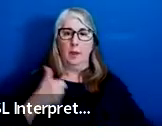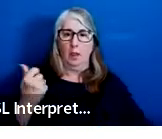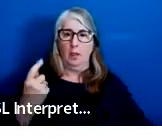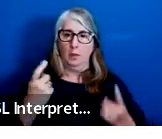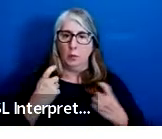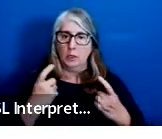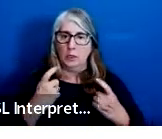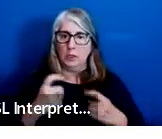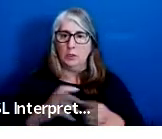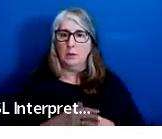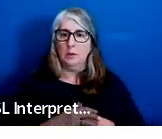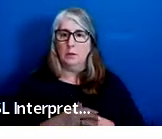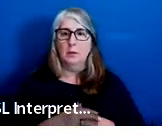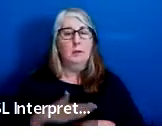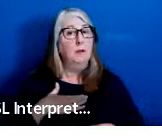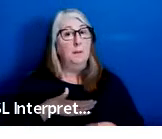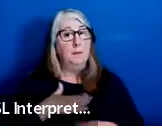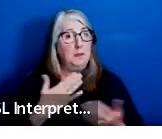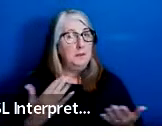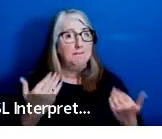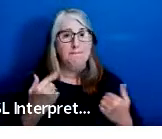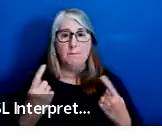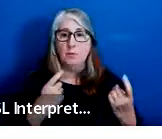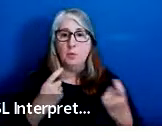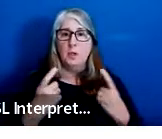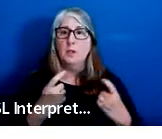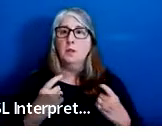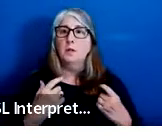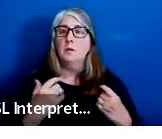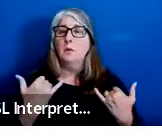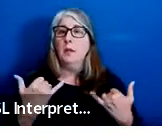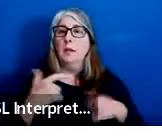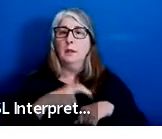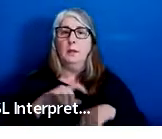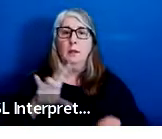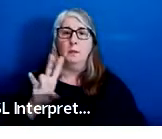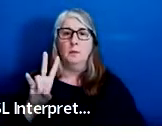Please keep those questions coming in. We're at about 7:45.